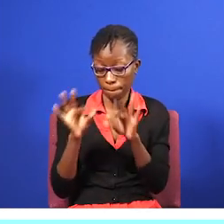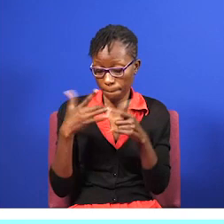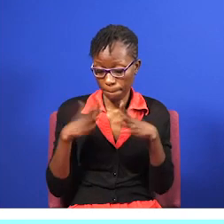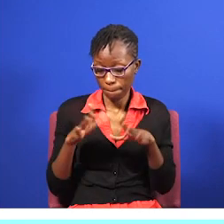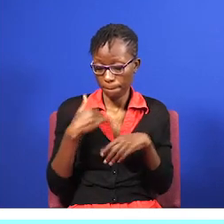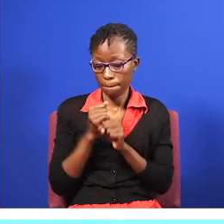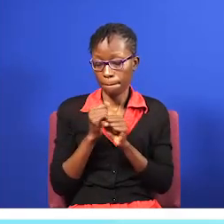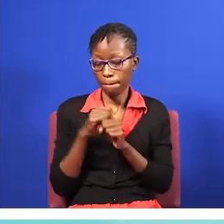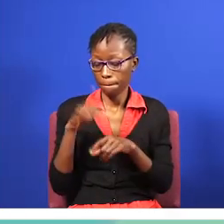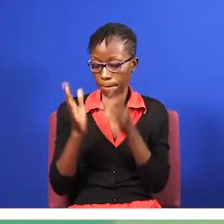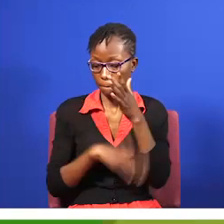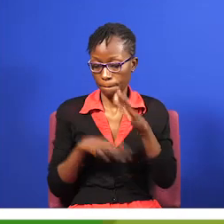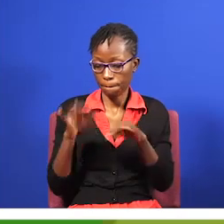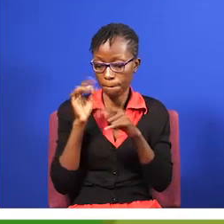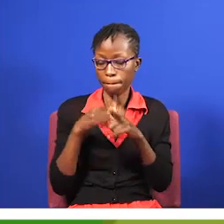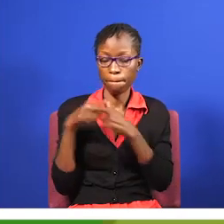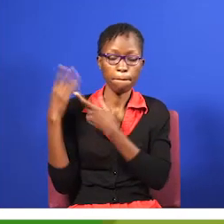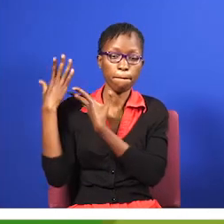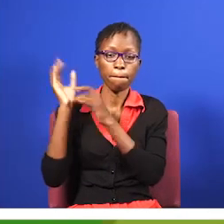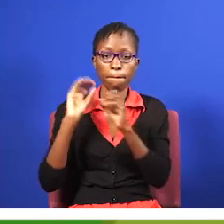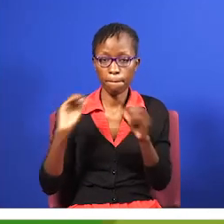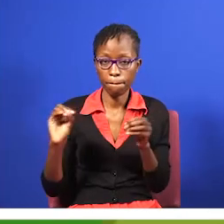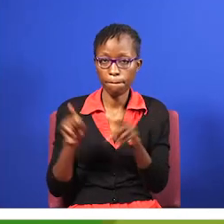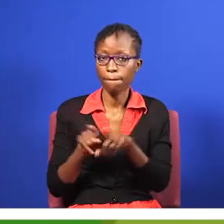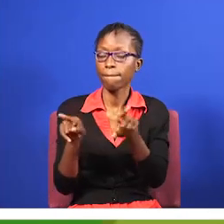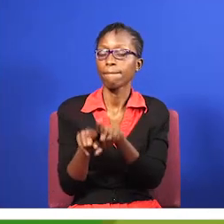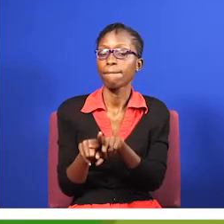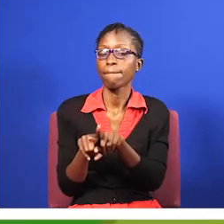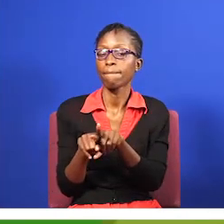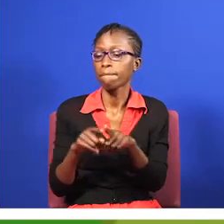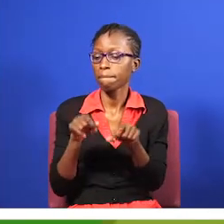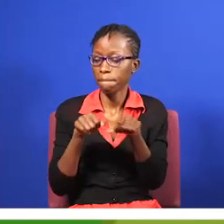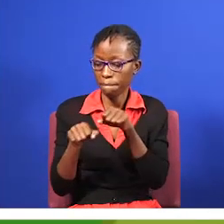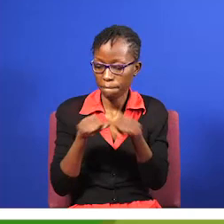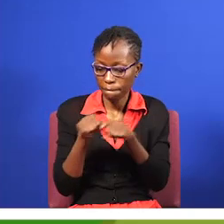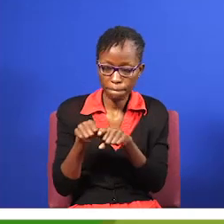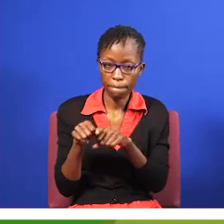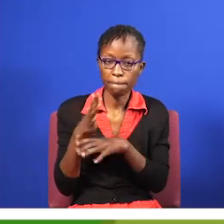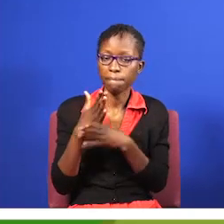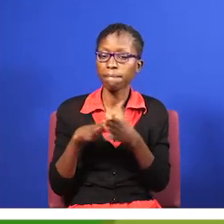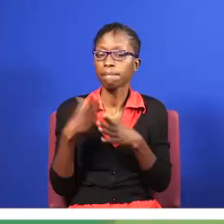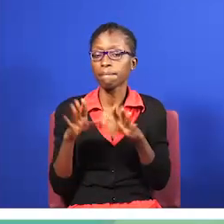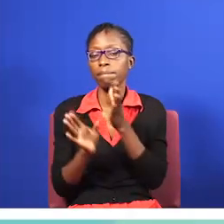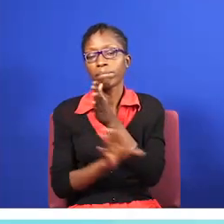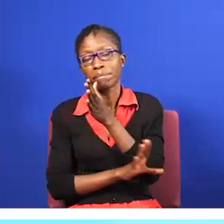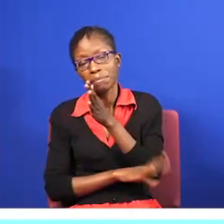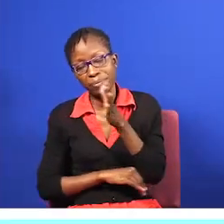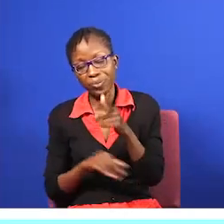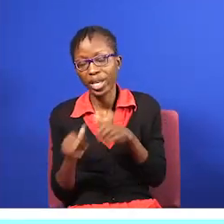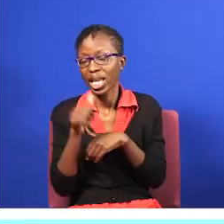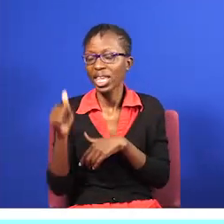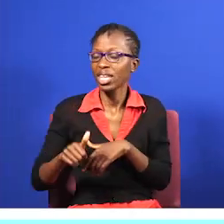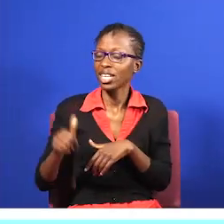who make bad choices disobey. And they also fight. Some they steal.